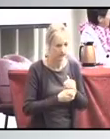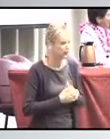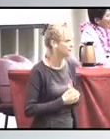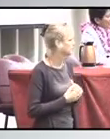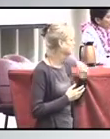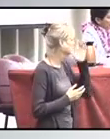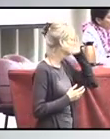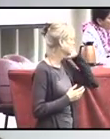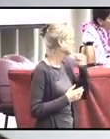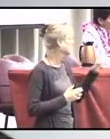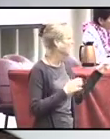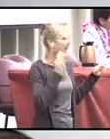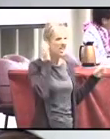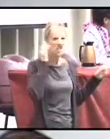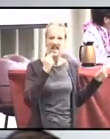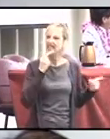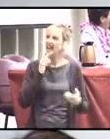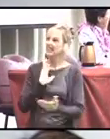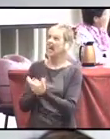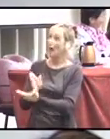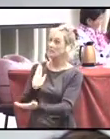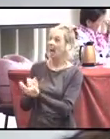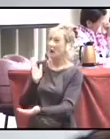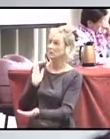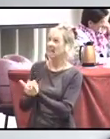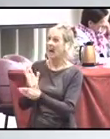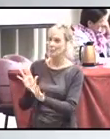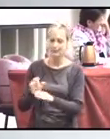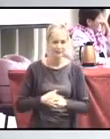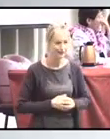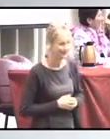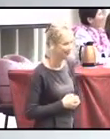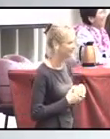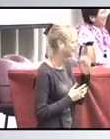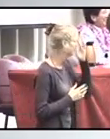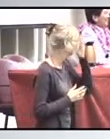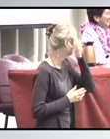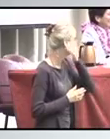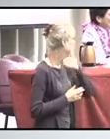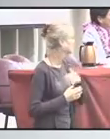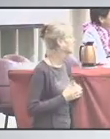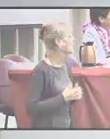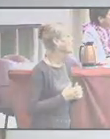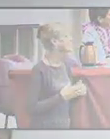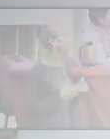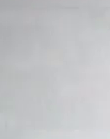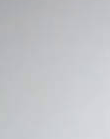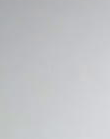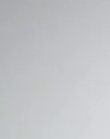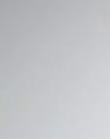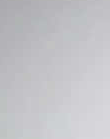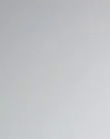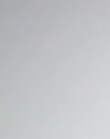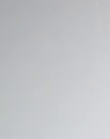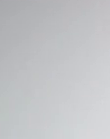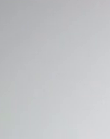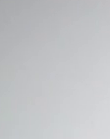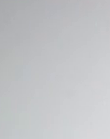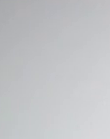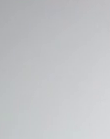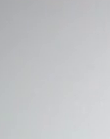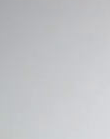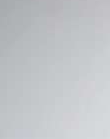Thank you. And Jan is going to stop talking already. There's some other questions. Yes. Okay, I got